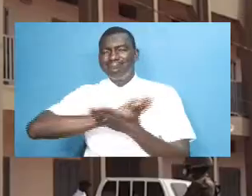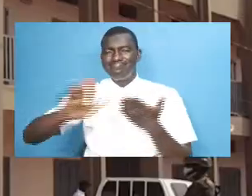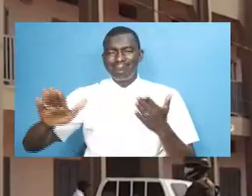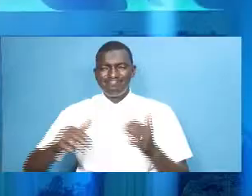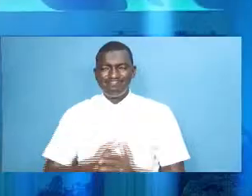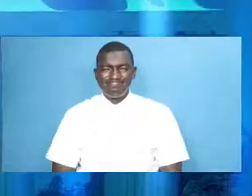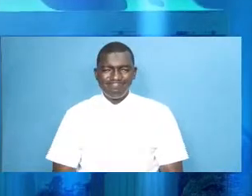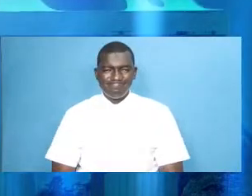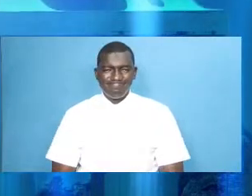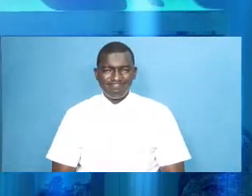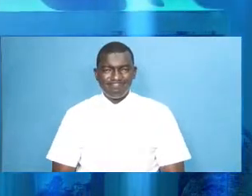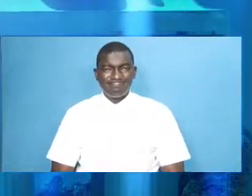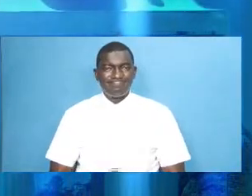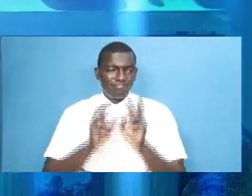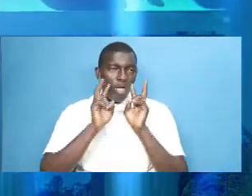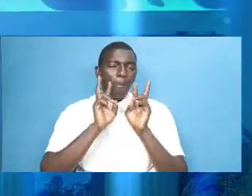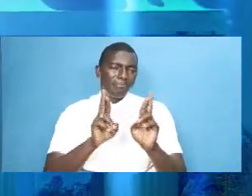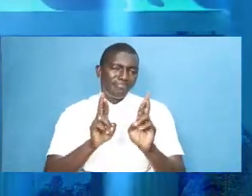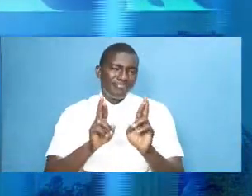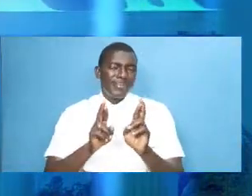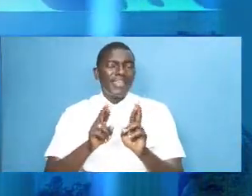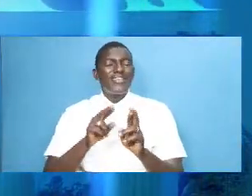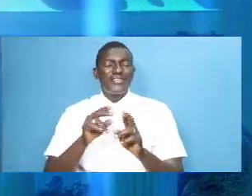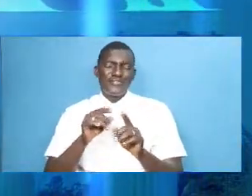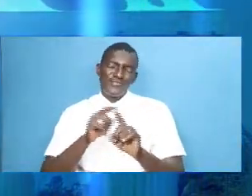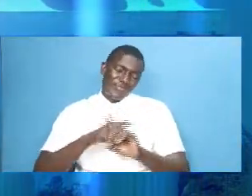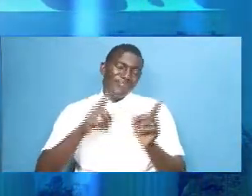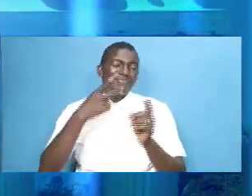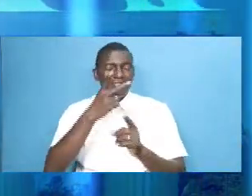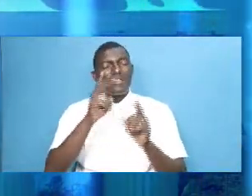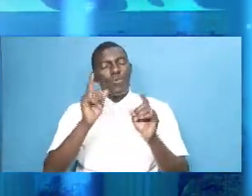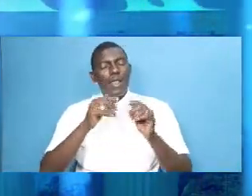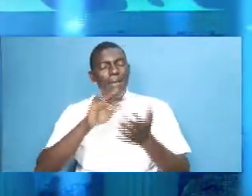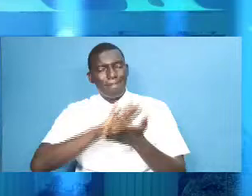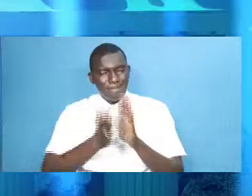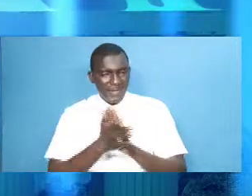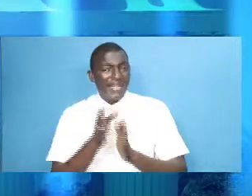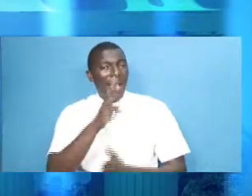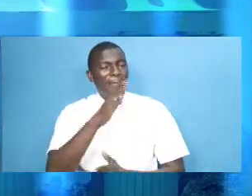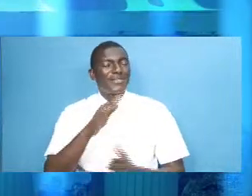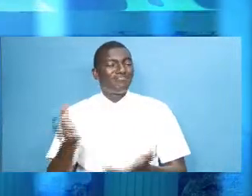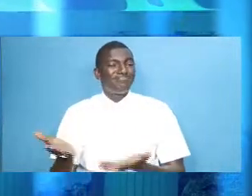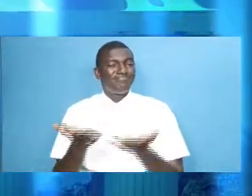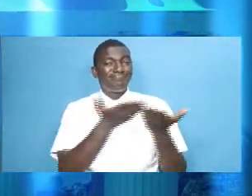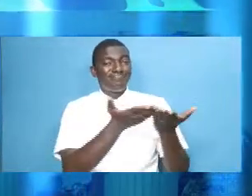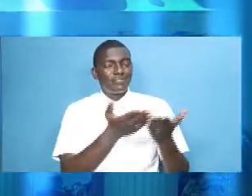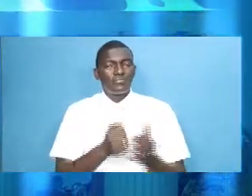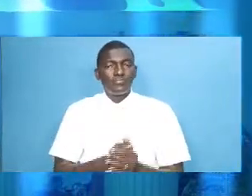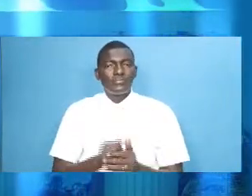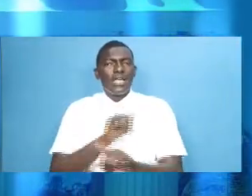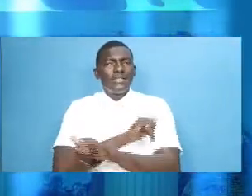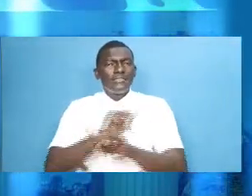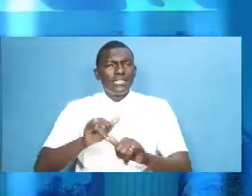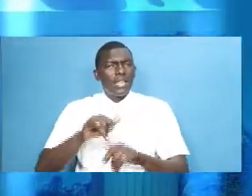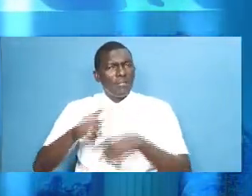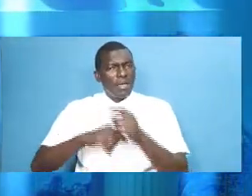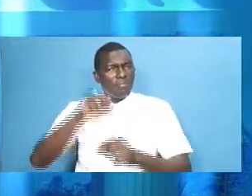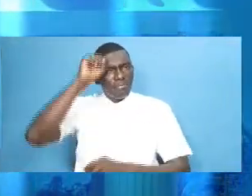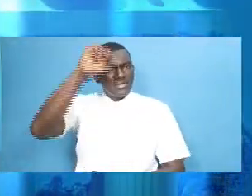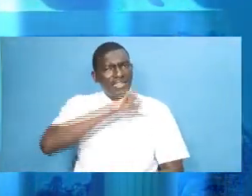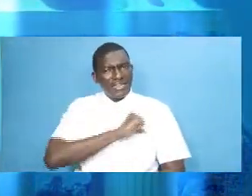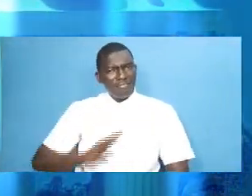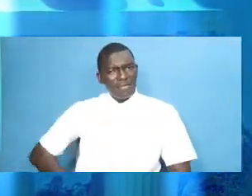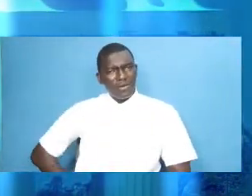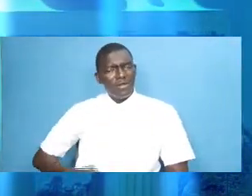Jallo. Looking forward to the difference that this particular market will bring. And now still on the engagements of